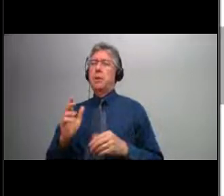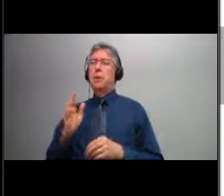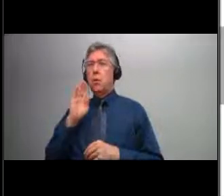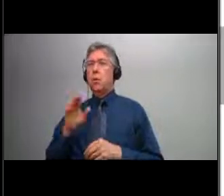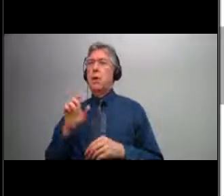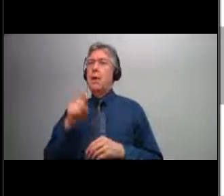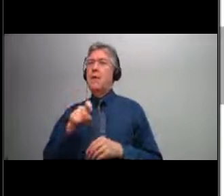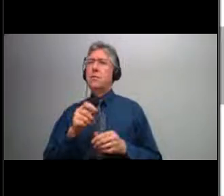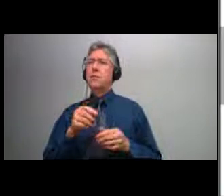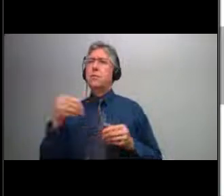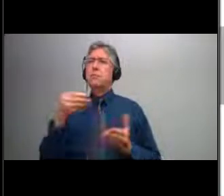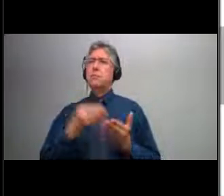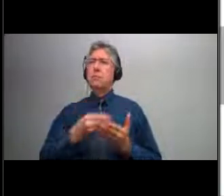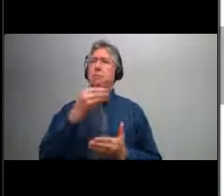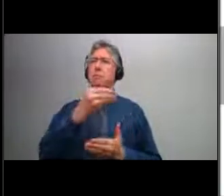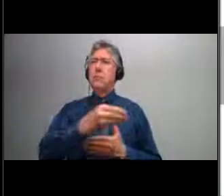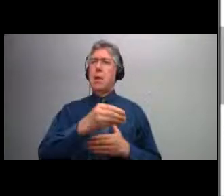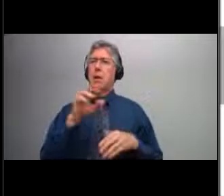this project.